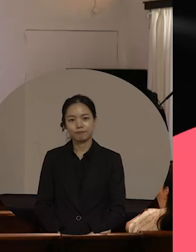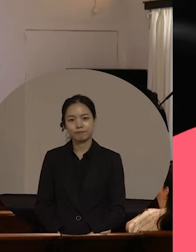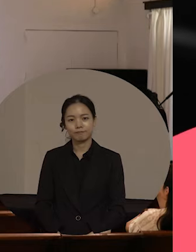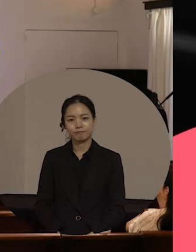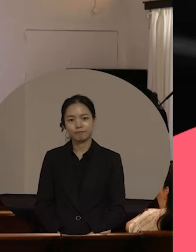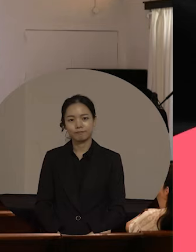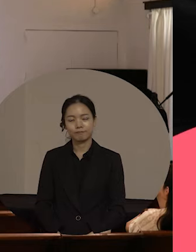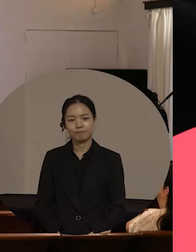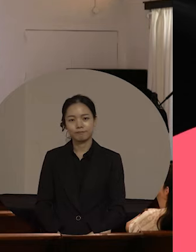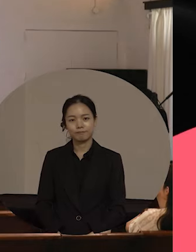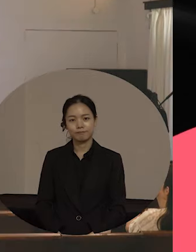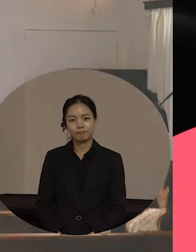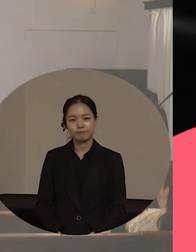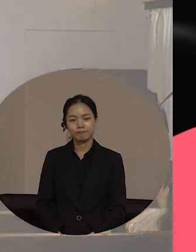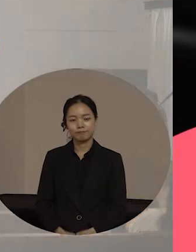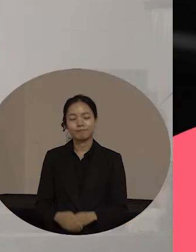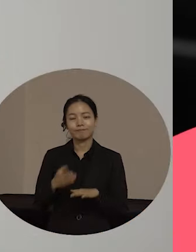Yes, thank you.